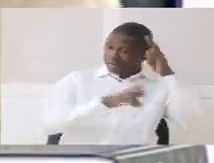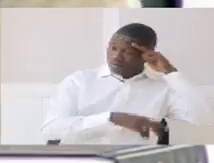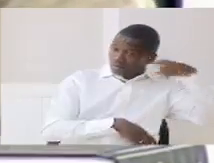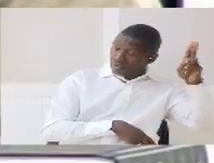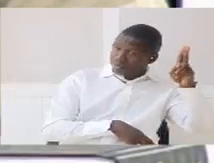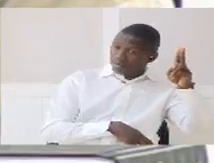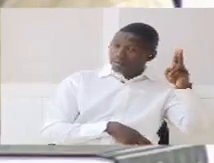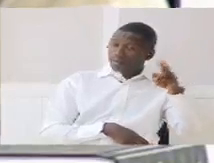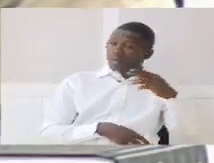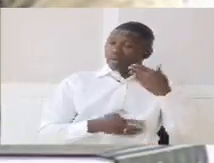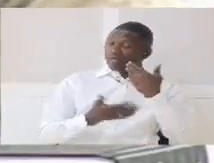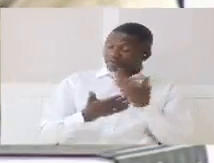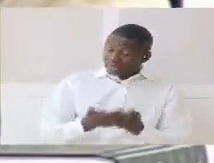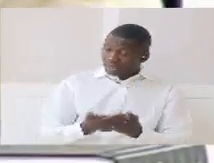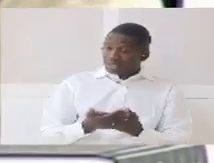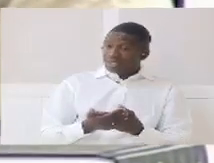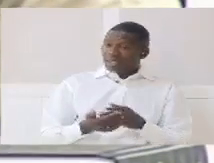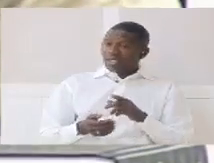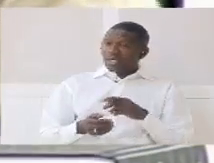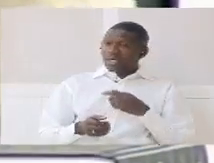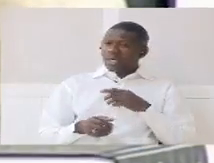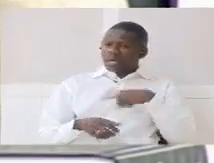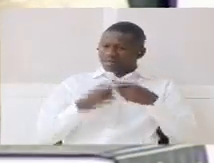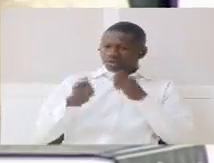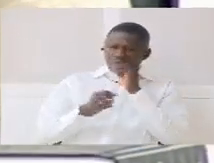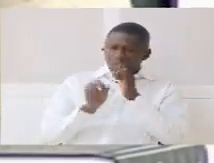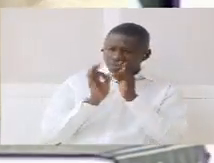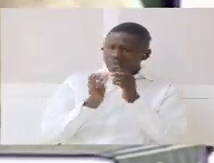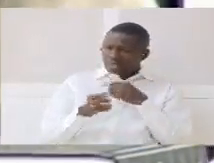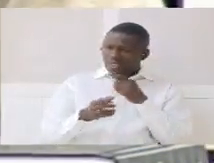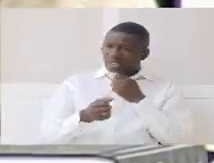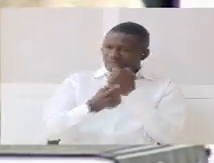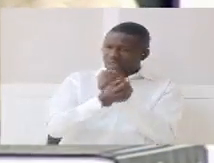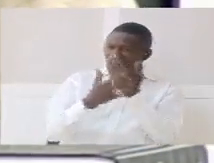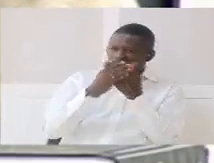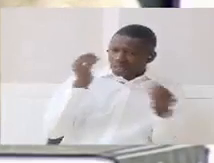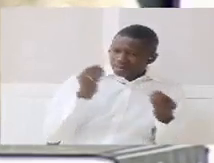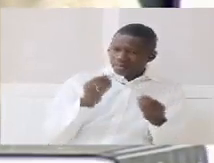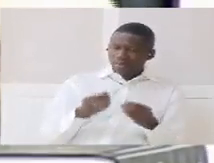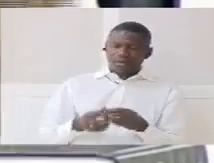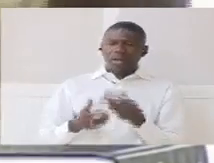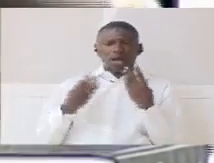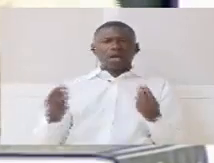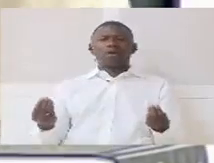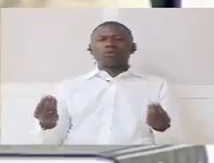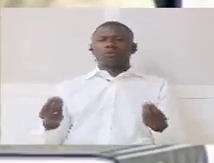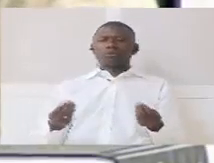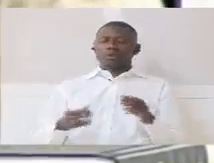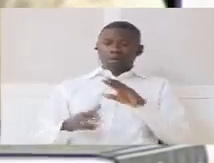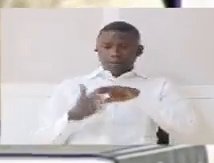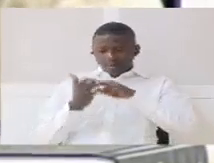make him to escape. You sign his discharge certificate. Then you allow him to go then. It's where problem started.